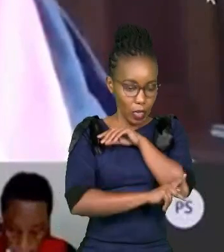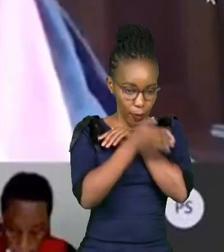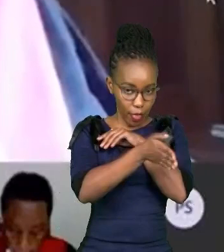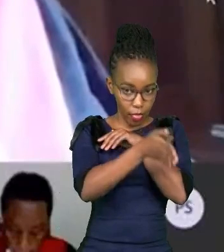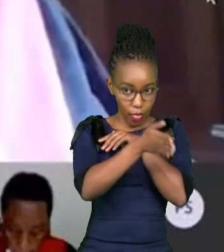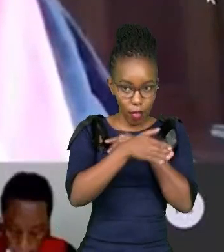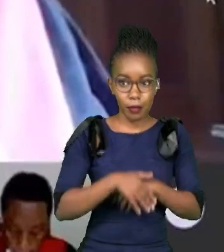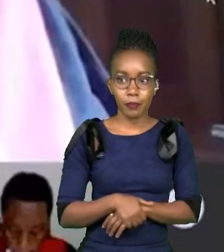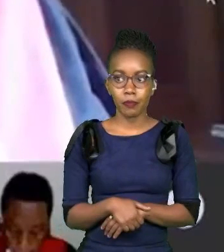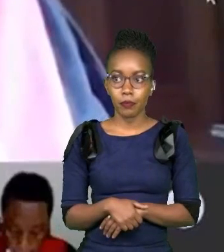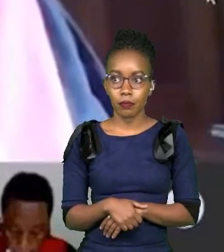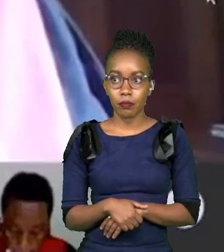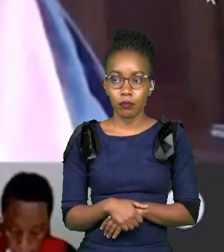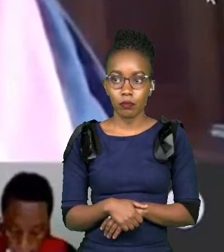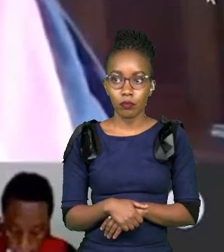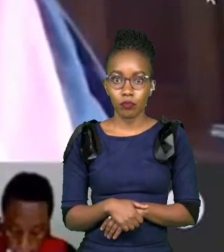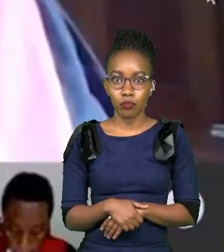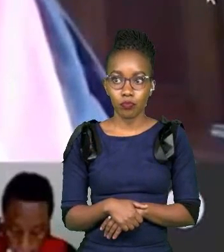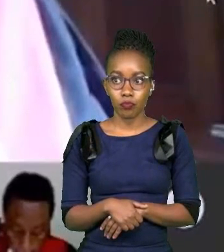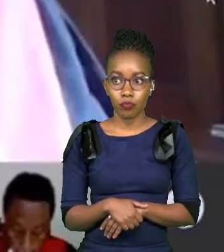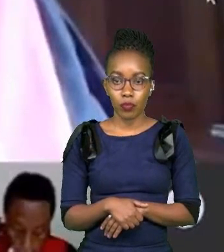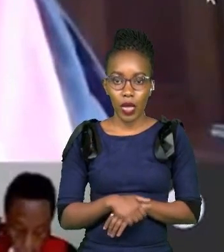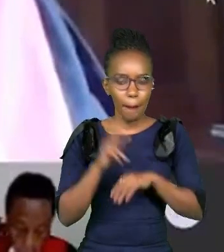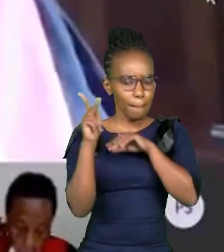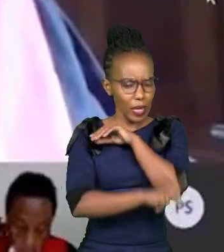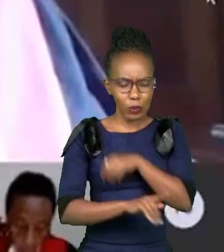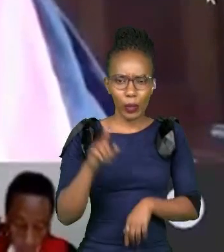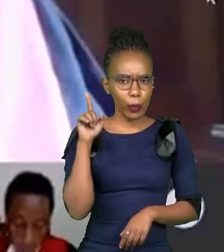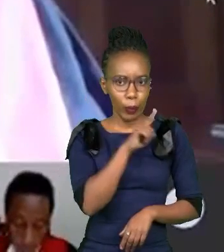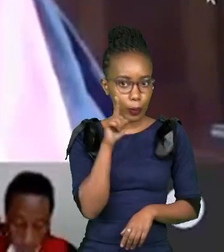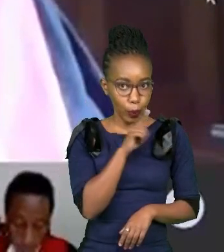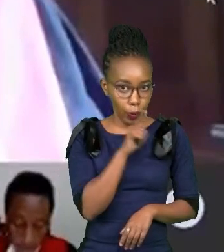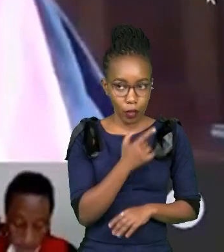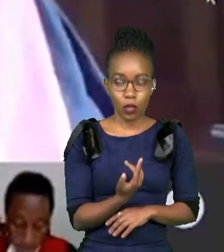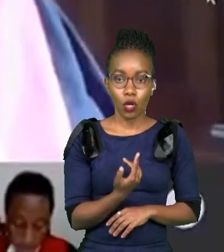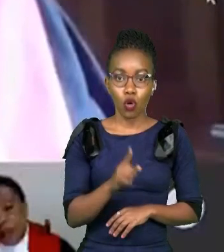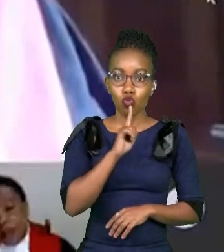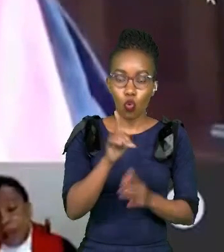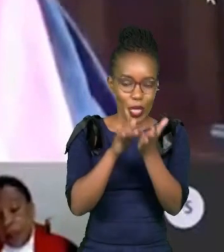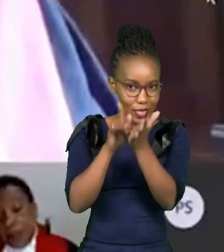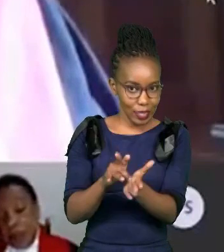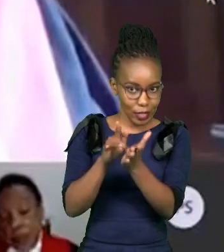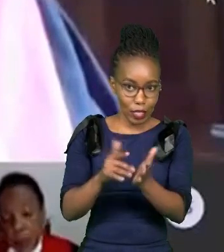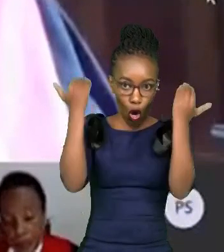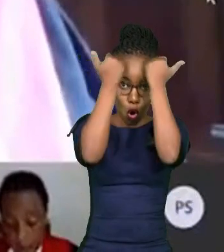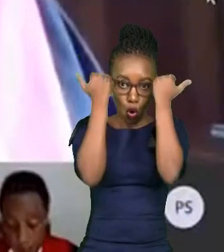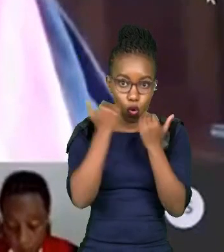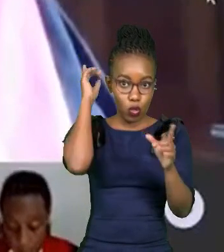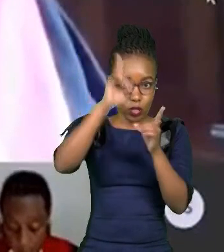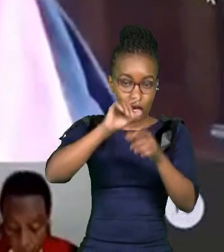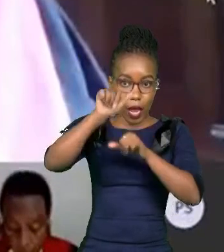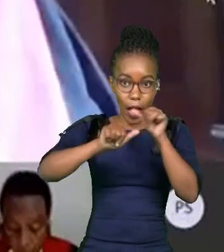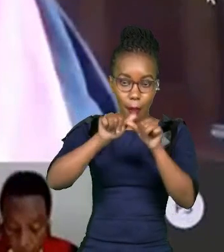as a discretionary maximum punishment. We therefore reiterate that this court's decision in